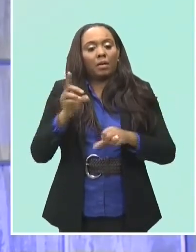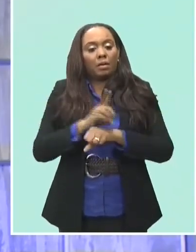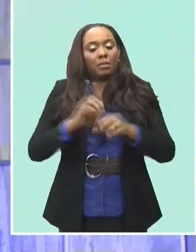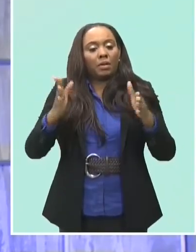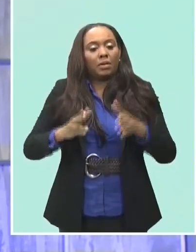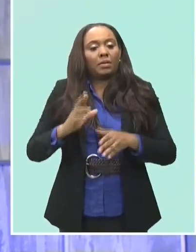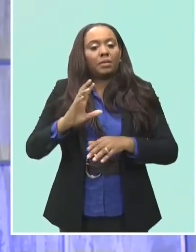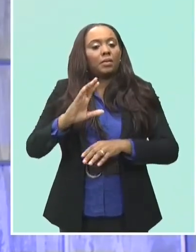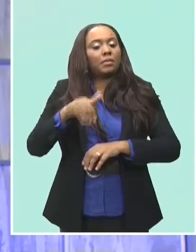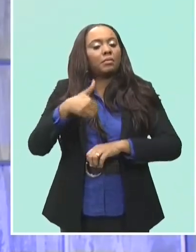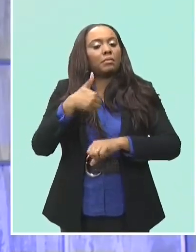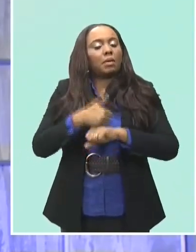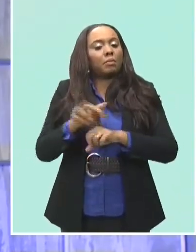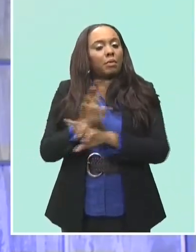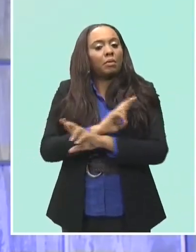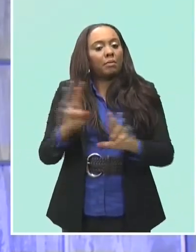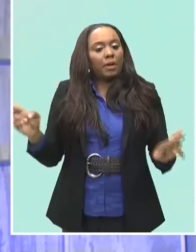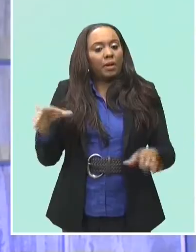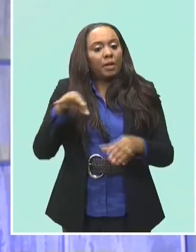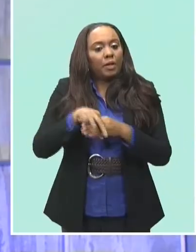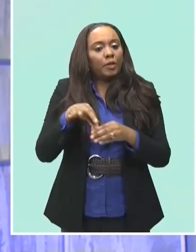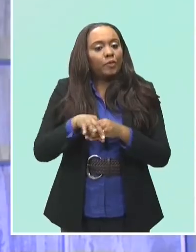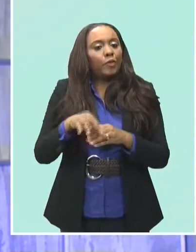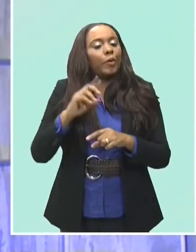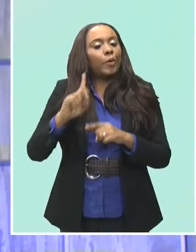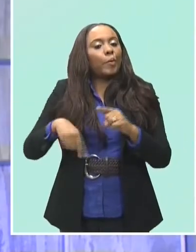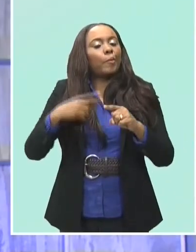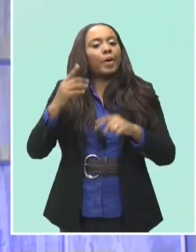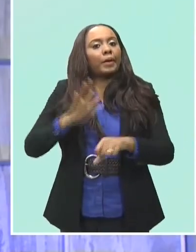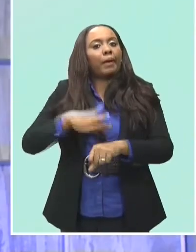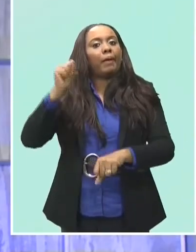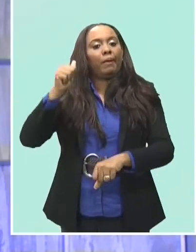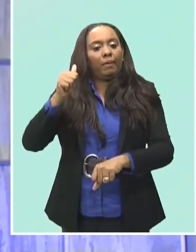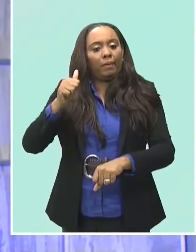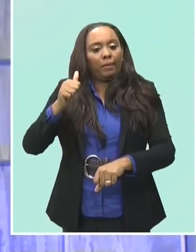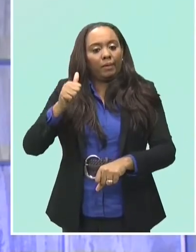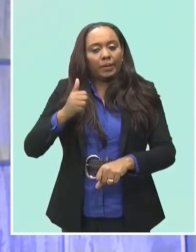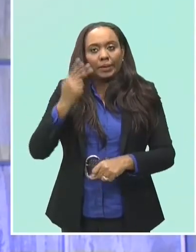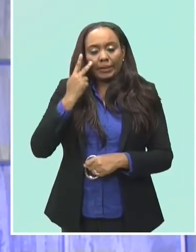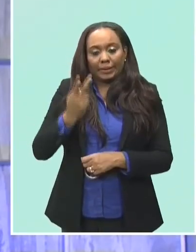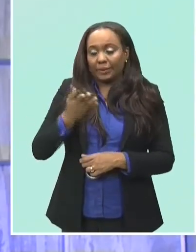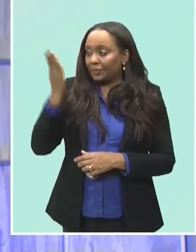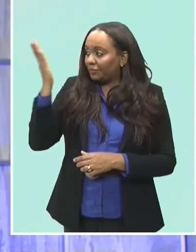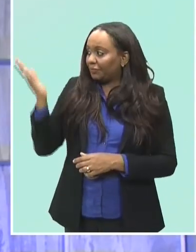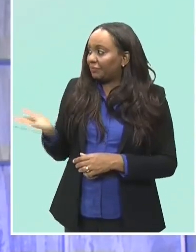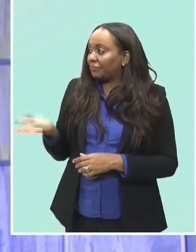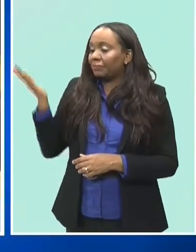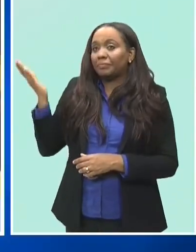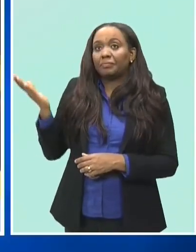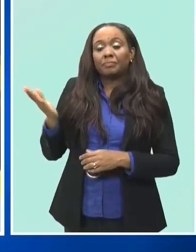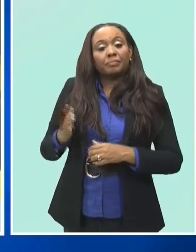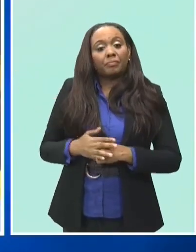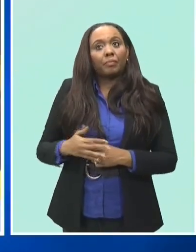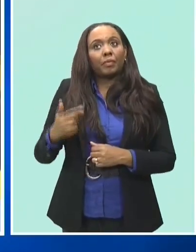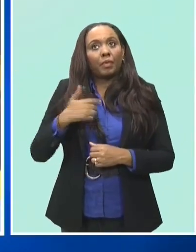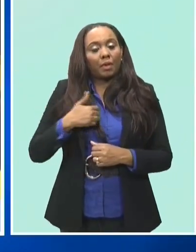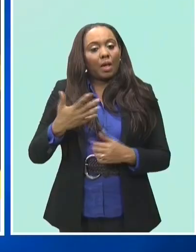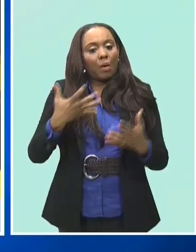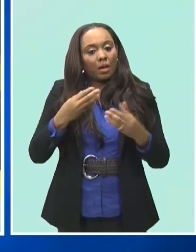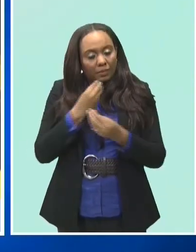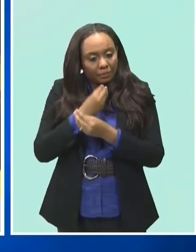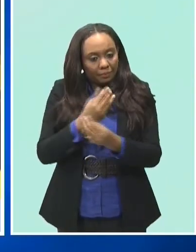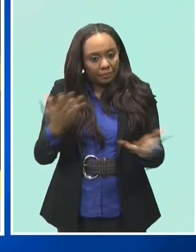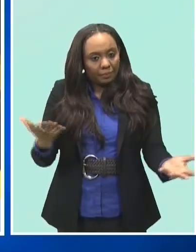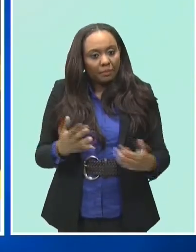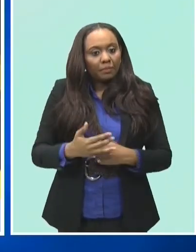in place to ensure they are ready to exercise their right to vote. Marpin TV reports. I am saying to you, as